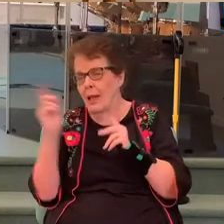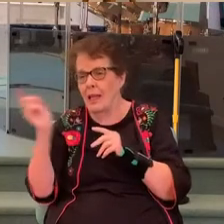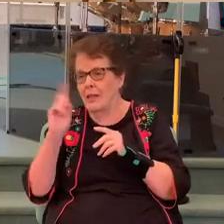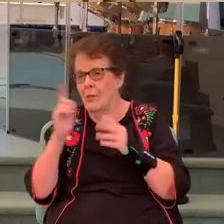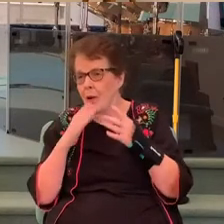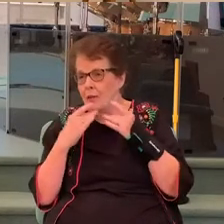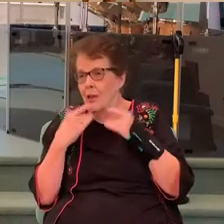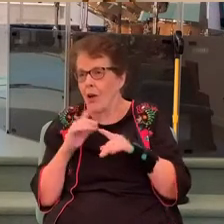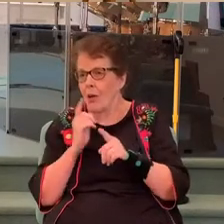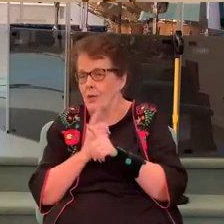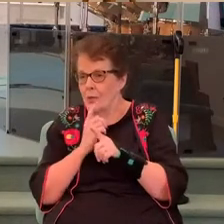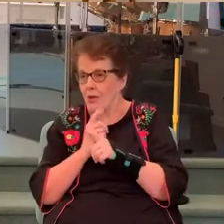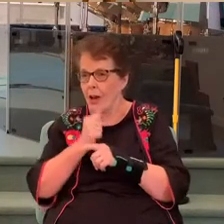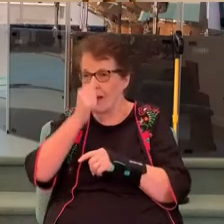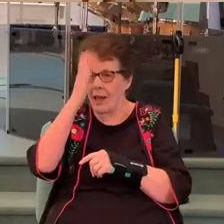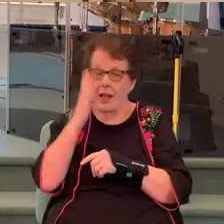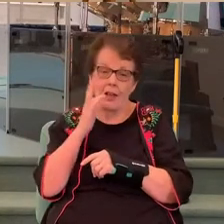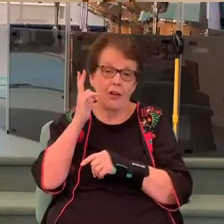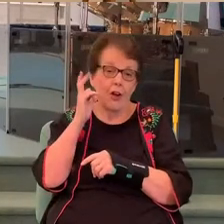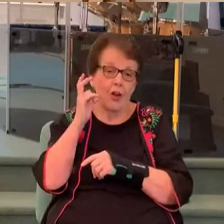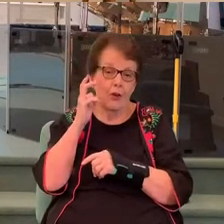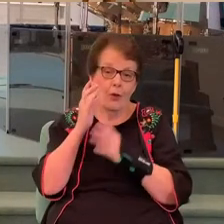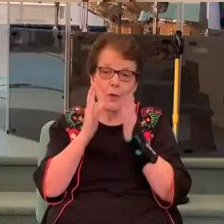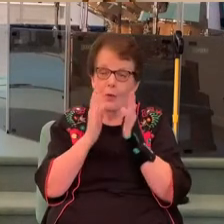his prayers.